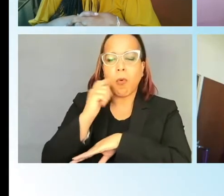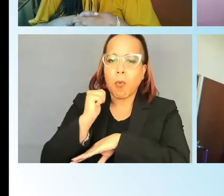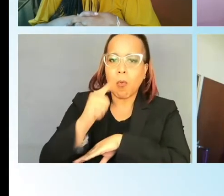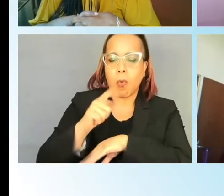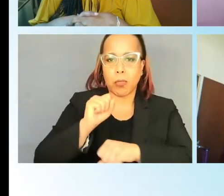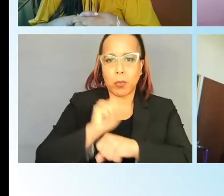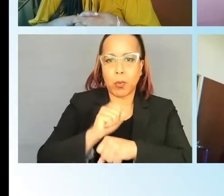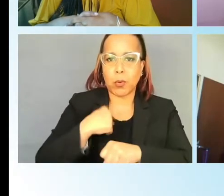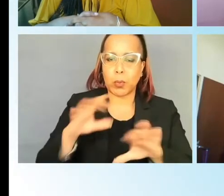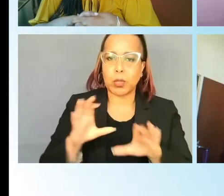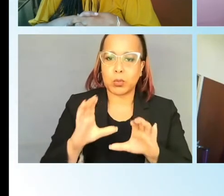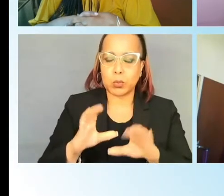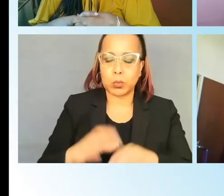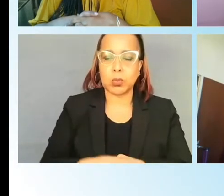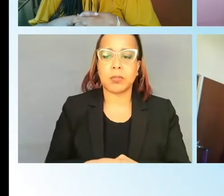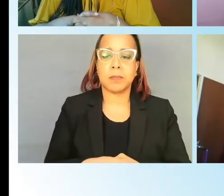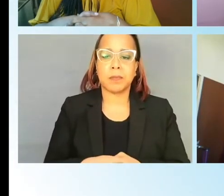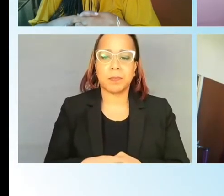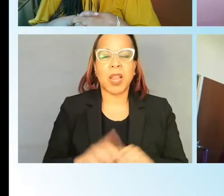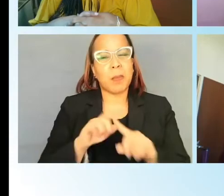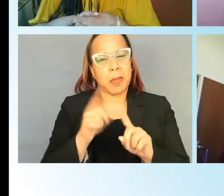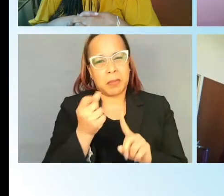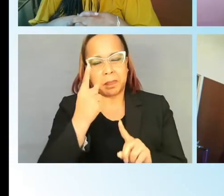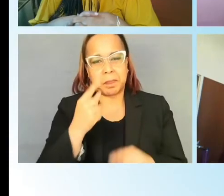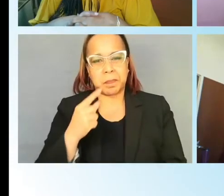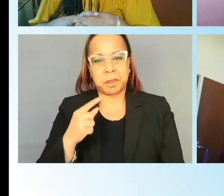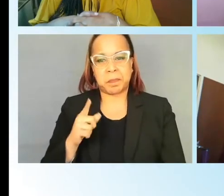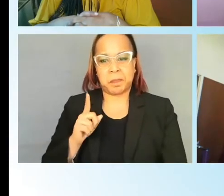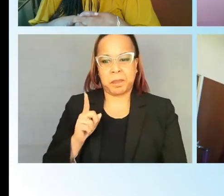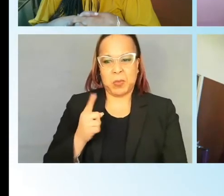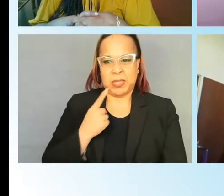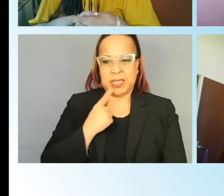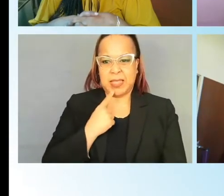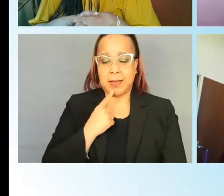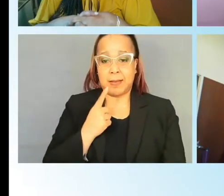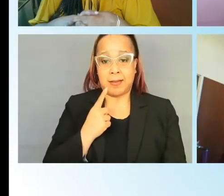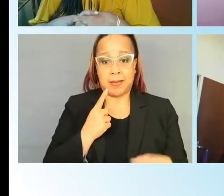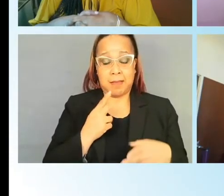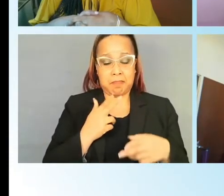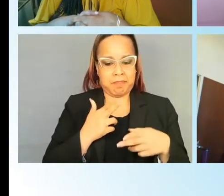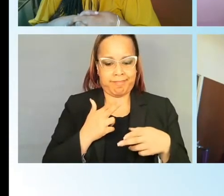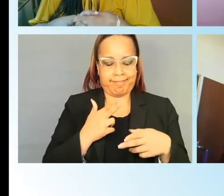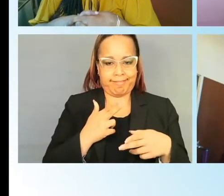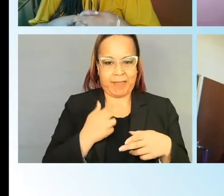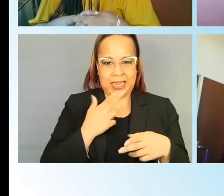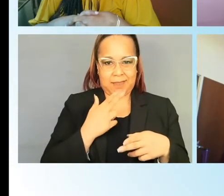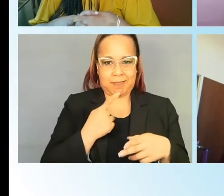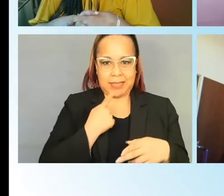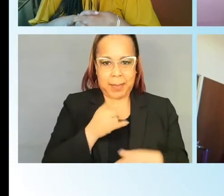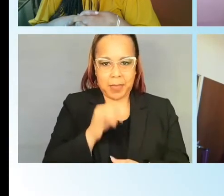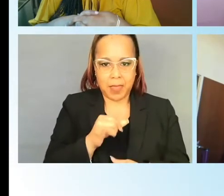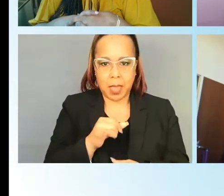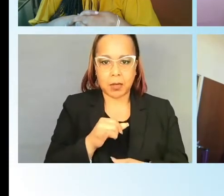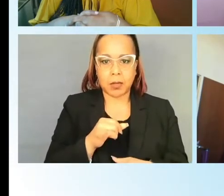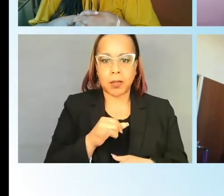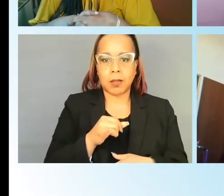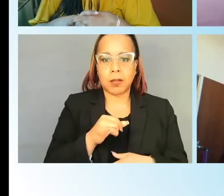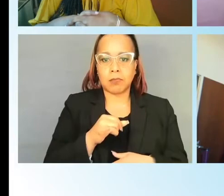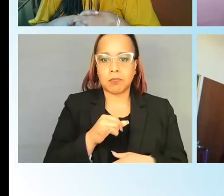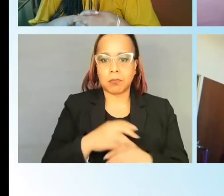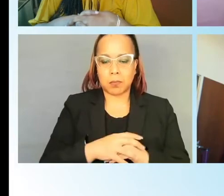do. But as Bea was saying, naming healing